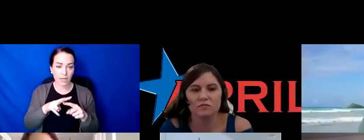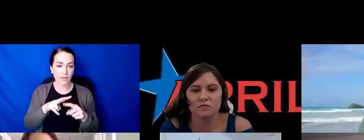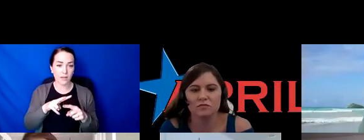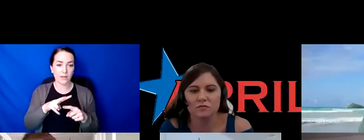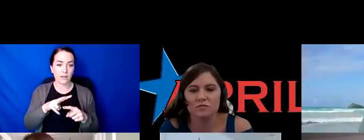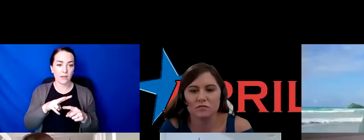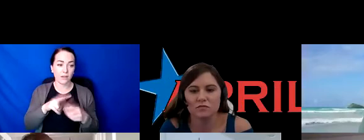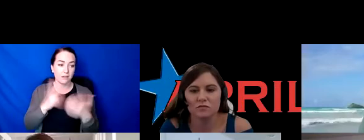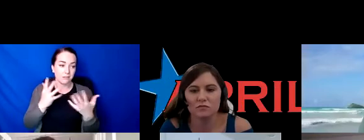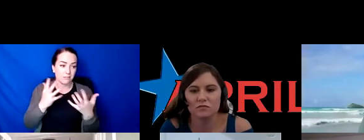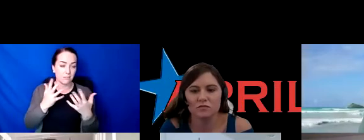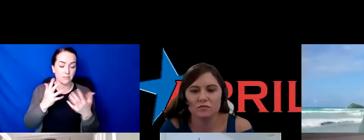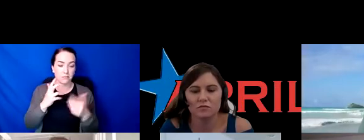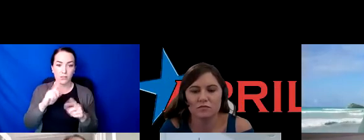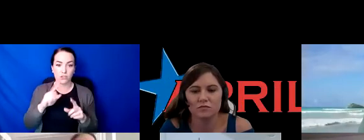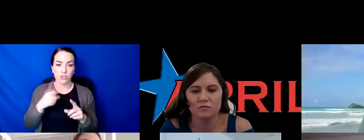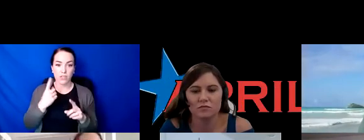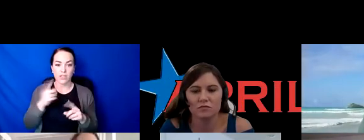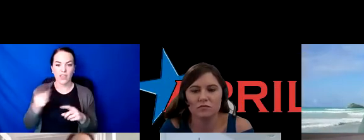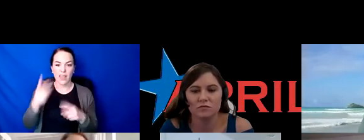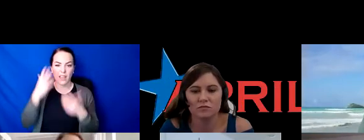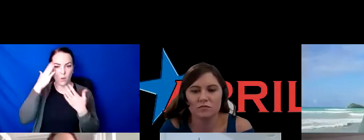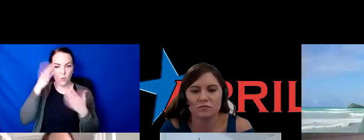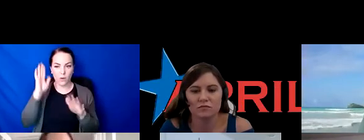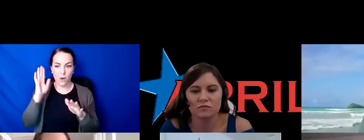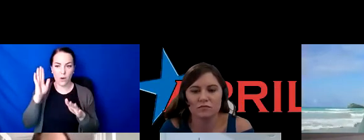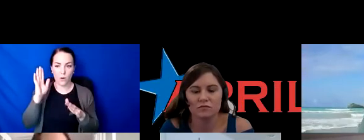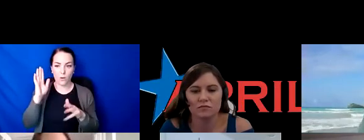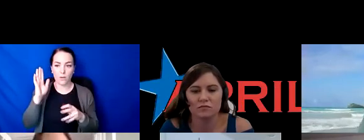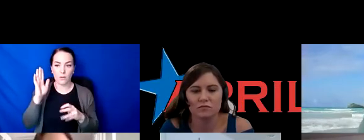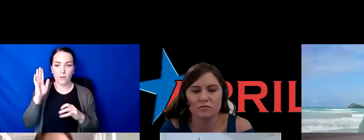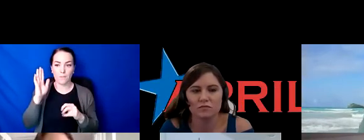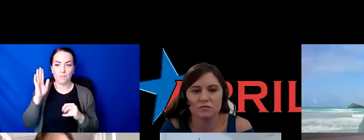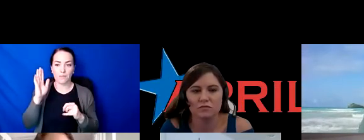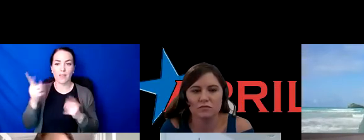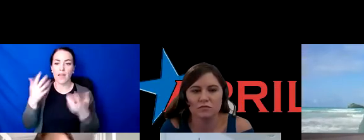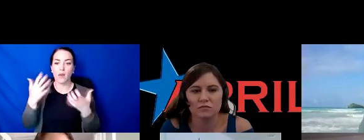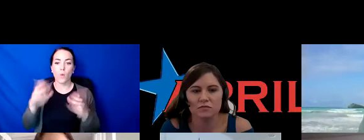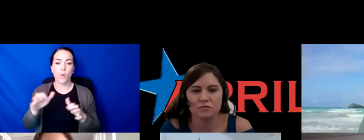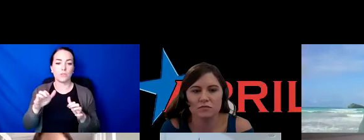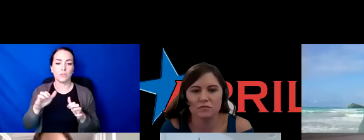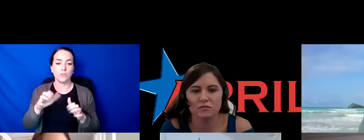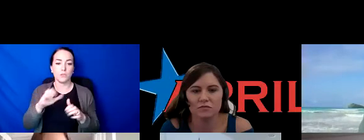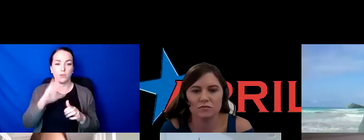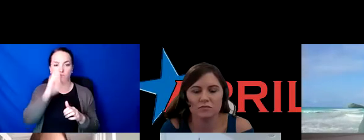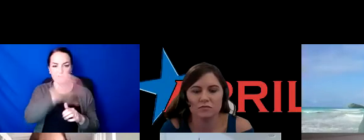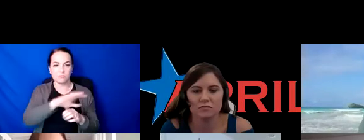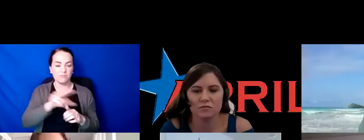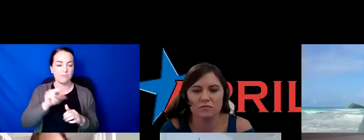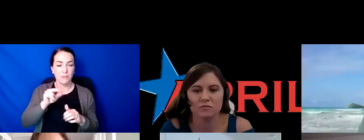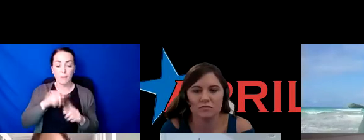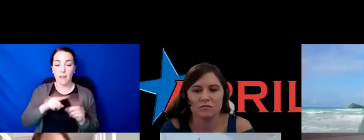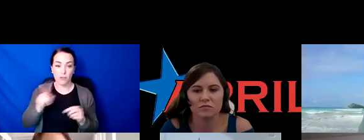will. It's just, they don't know. And it's not that they want to be disrespectful. It's just they don't